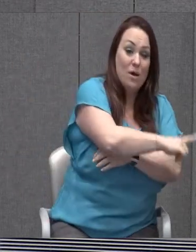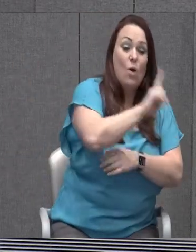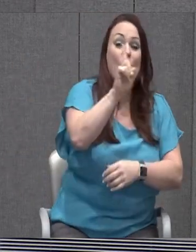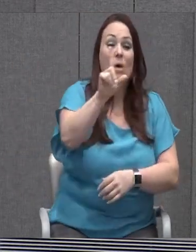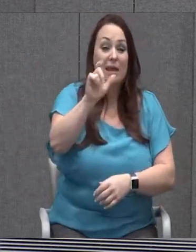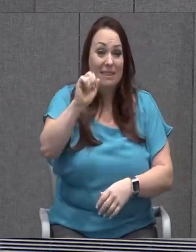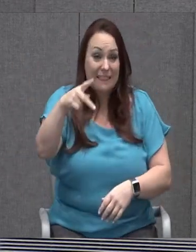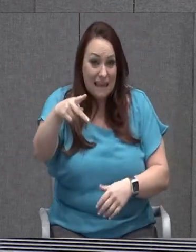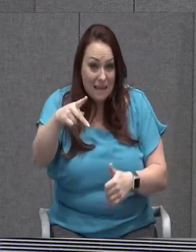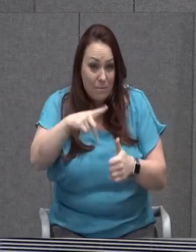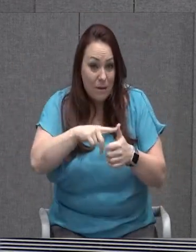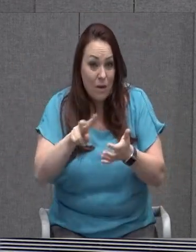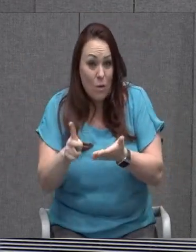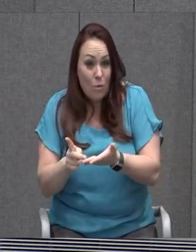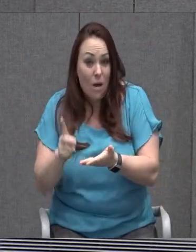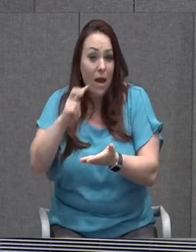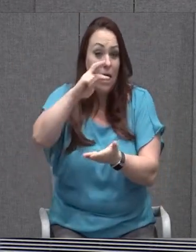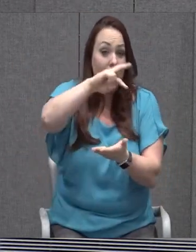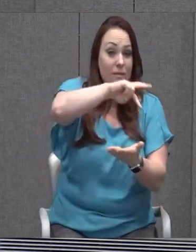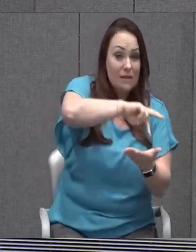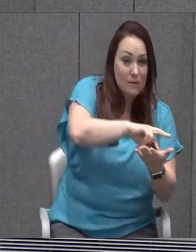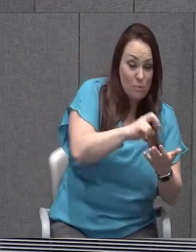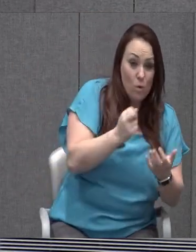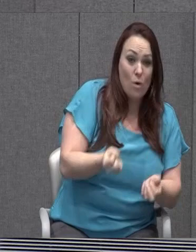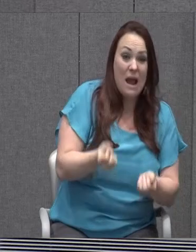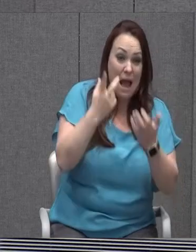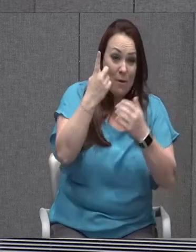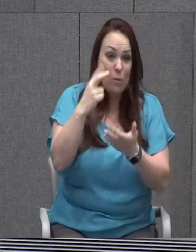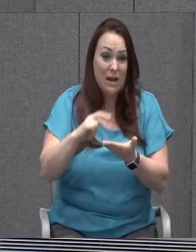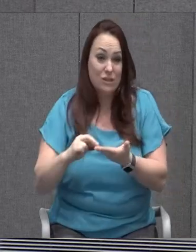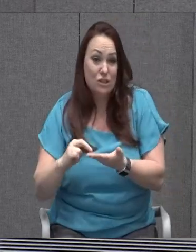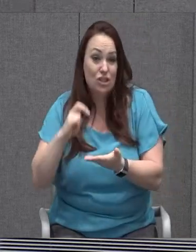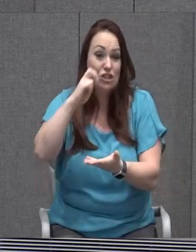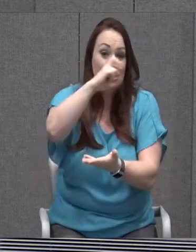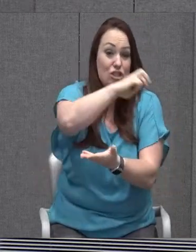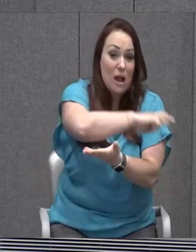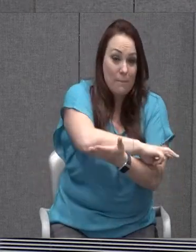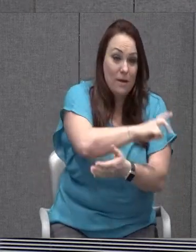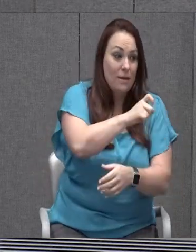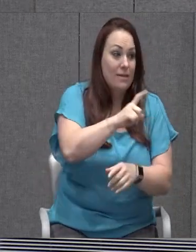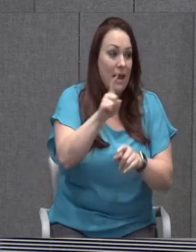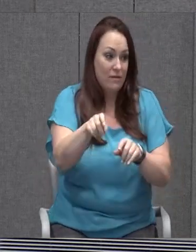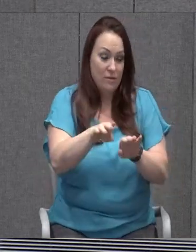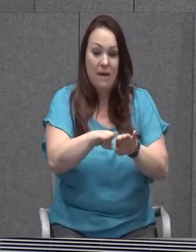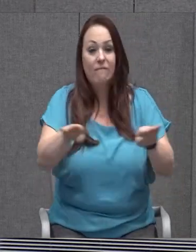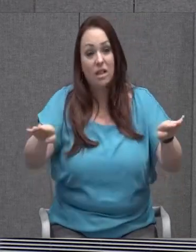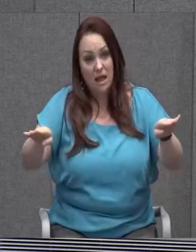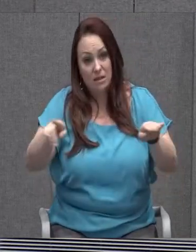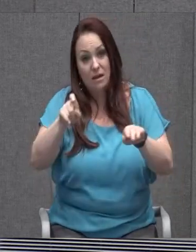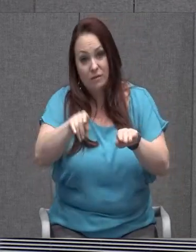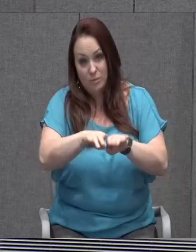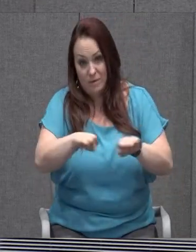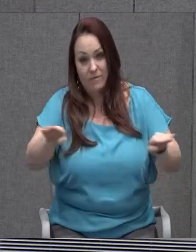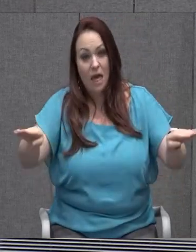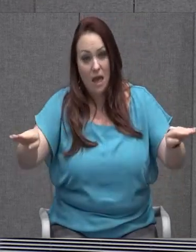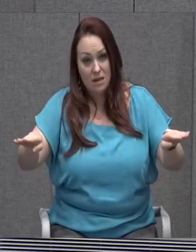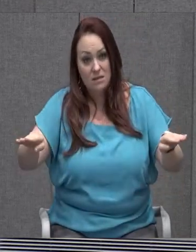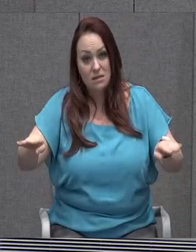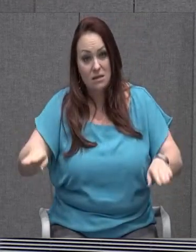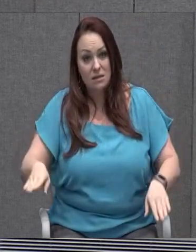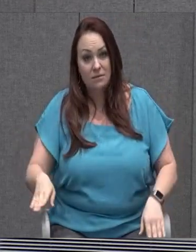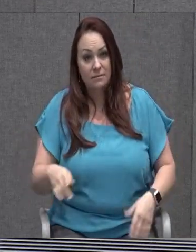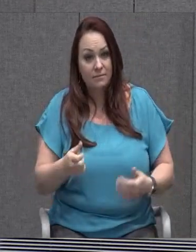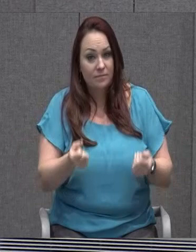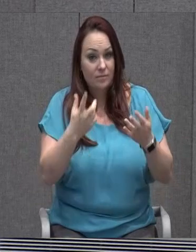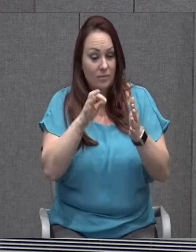or 1 jump. How many cups can you get over? Okay. They have to be flat this time now. Okay. No stacking on top. How many are you gonna